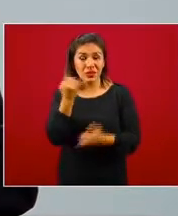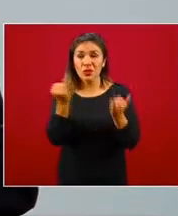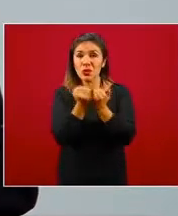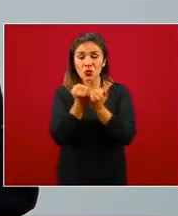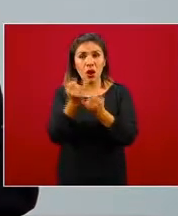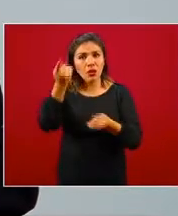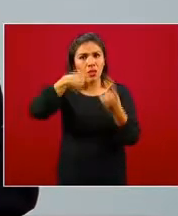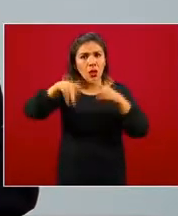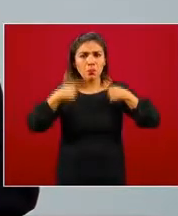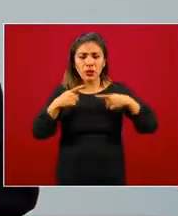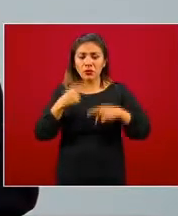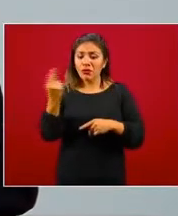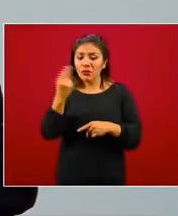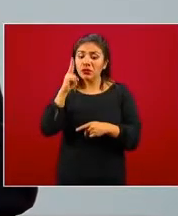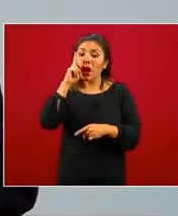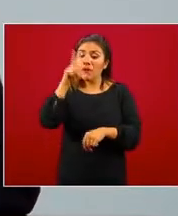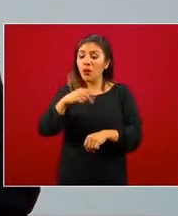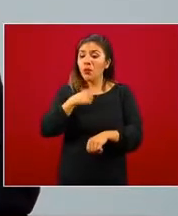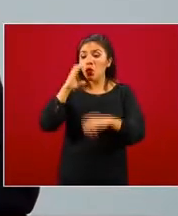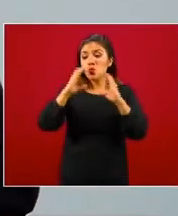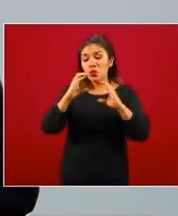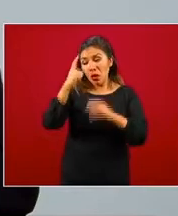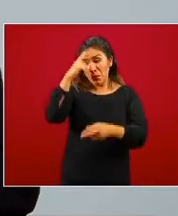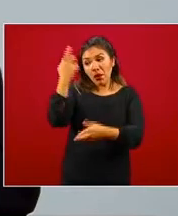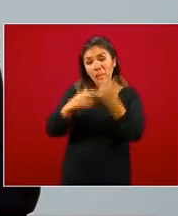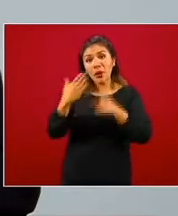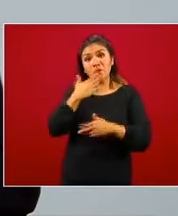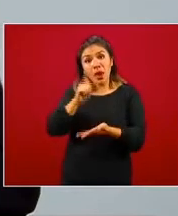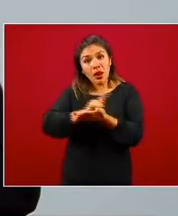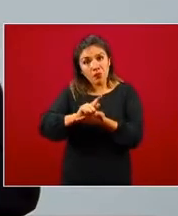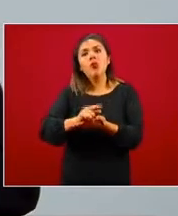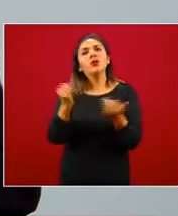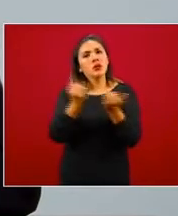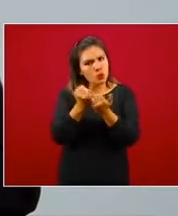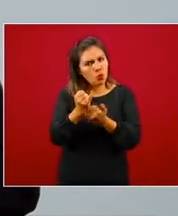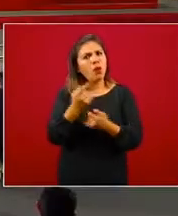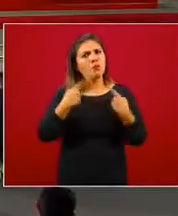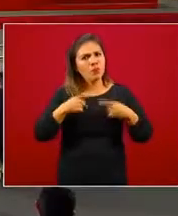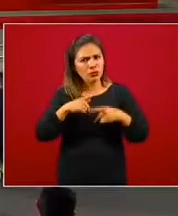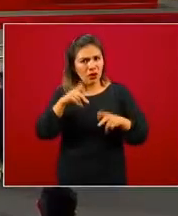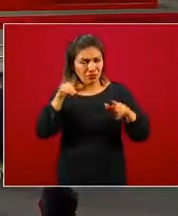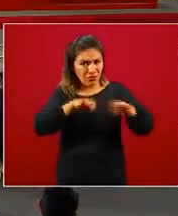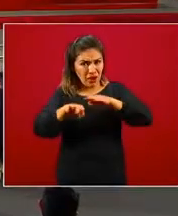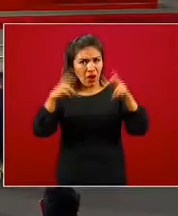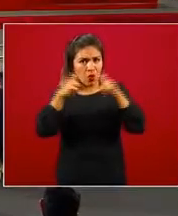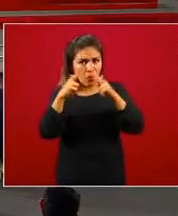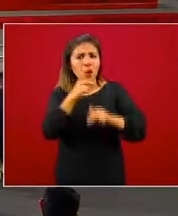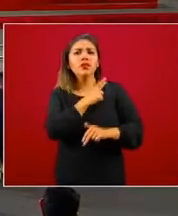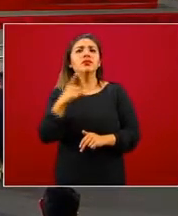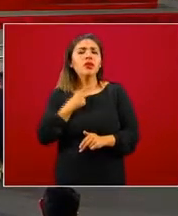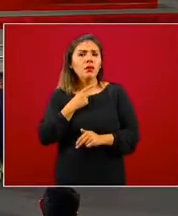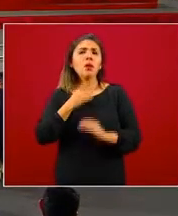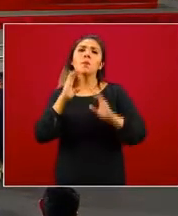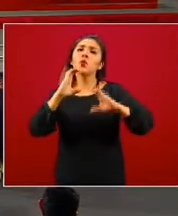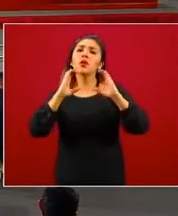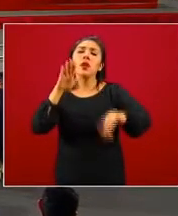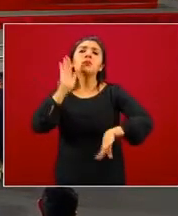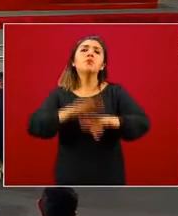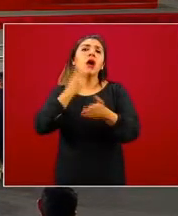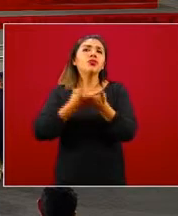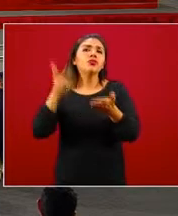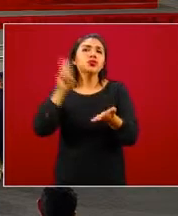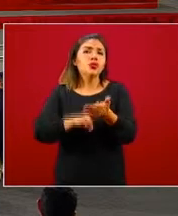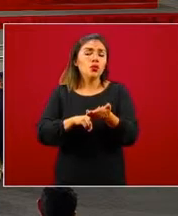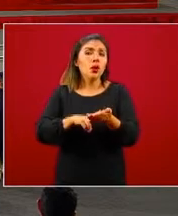refocusing on how we can get back into work with the new normal, because all these domestic workers also have